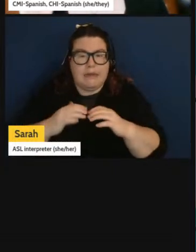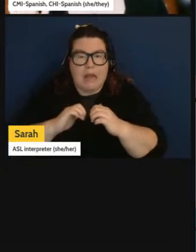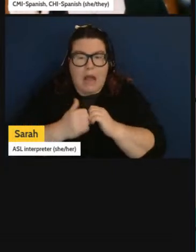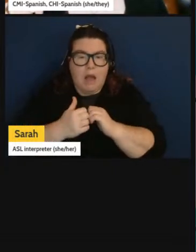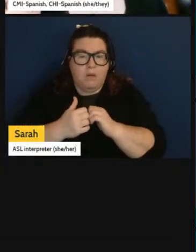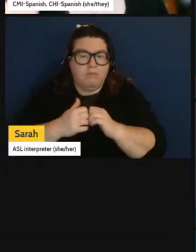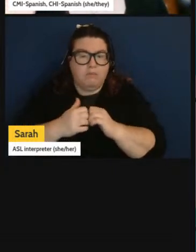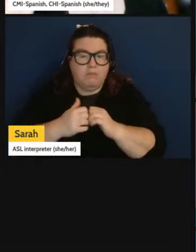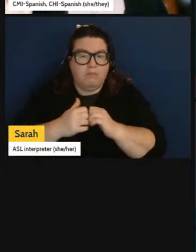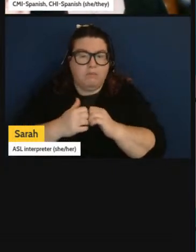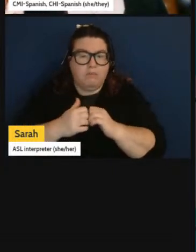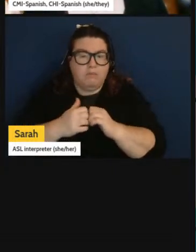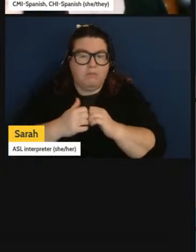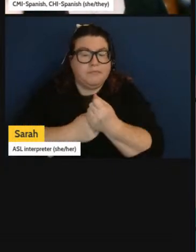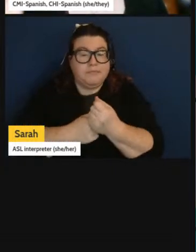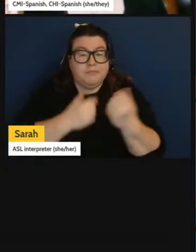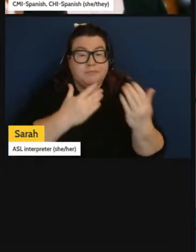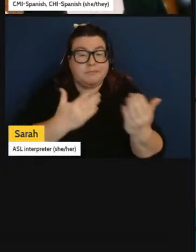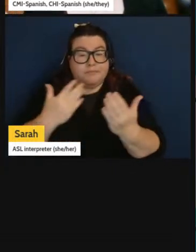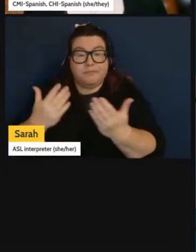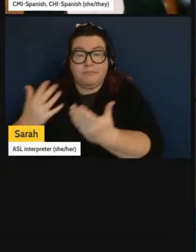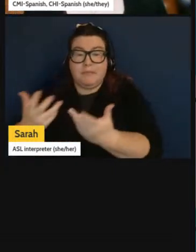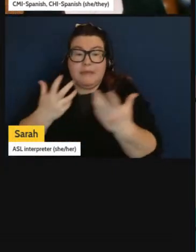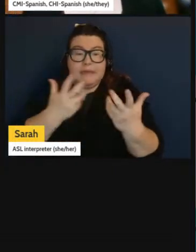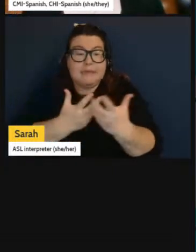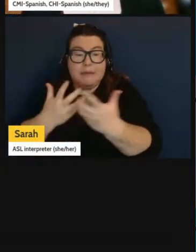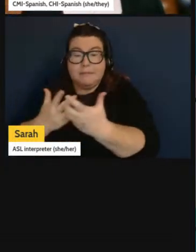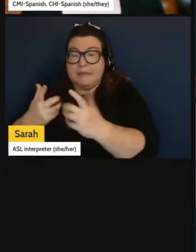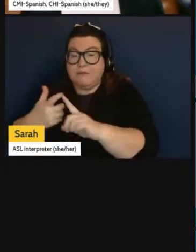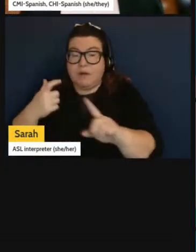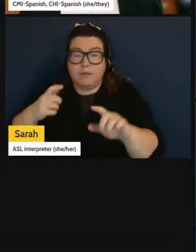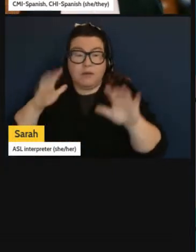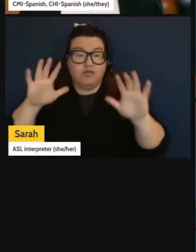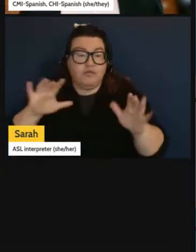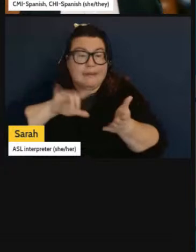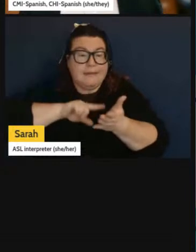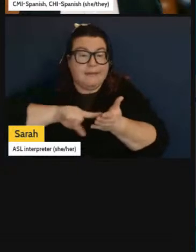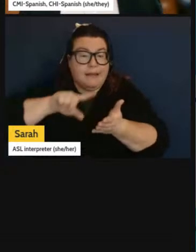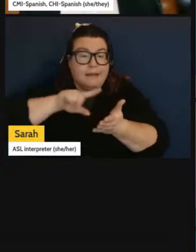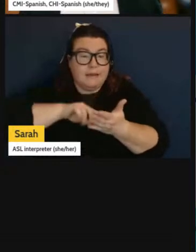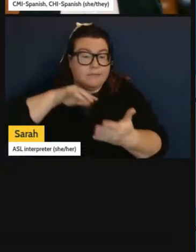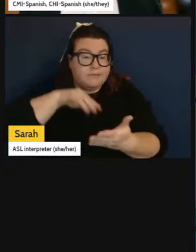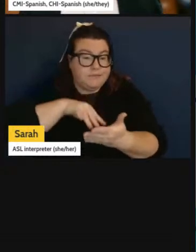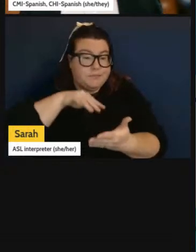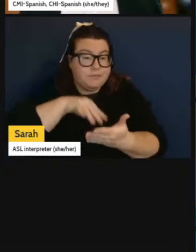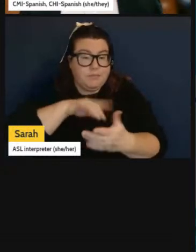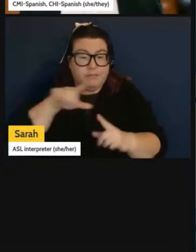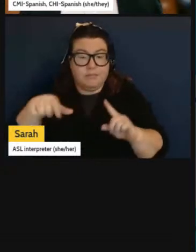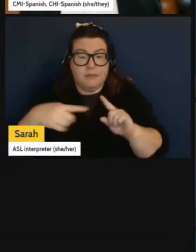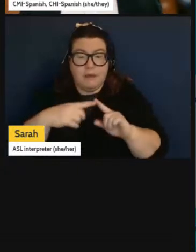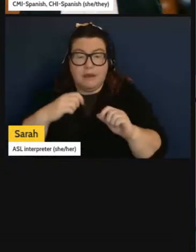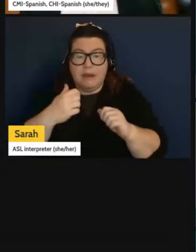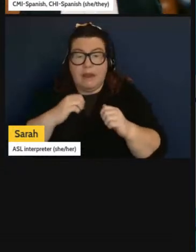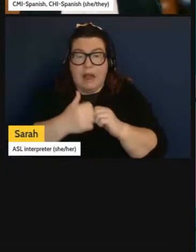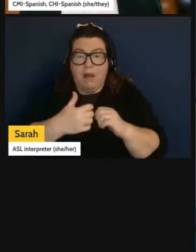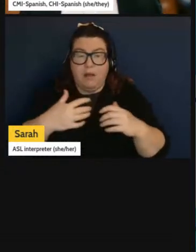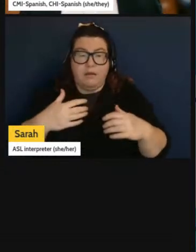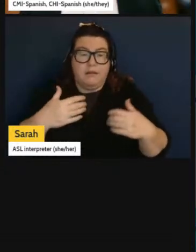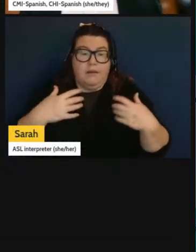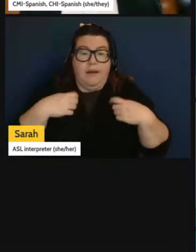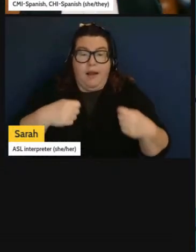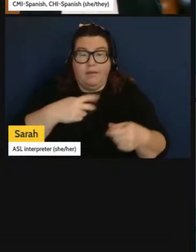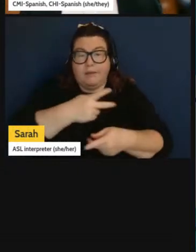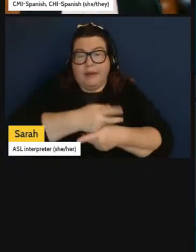these recommendations are adapted from this really awesome study that is specifically about how healthcare providers can better